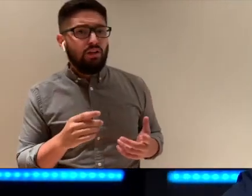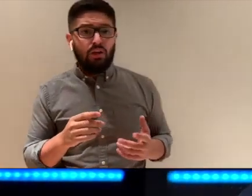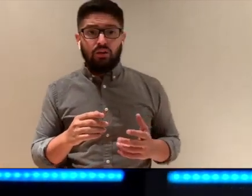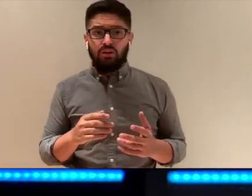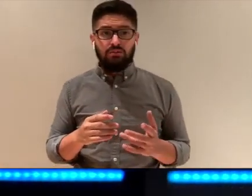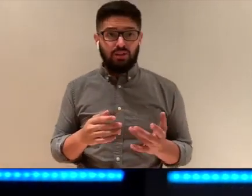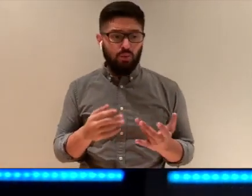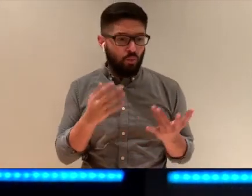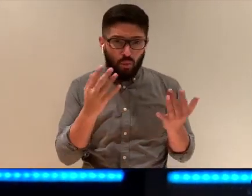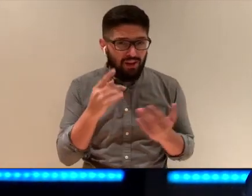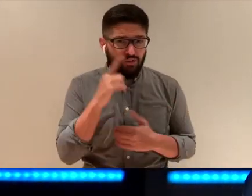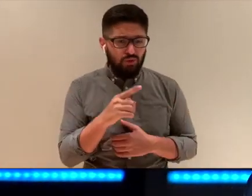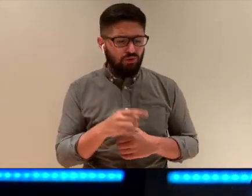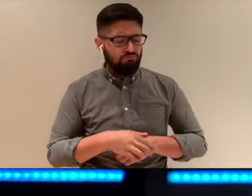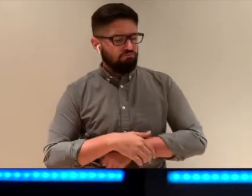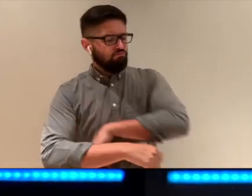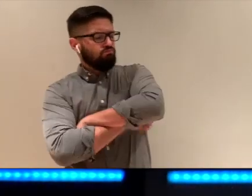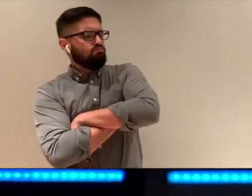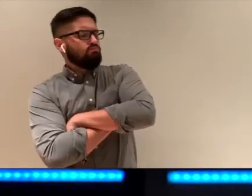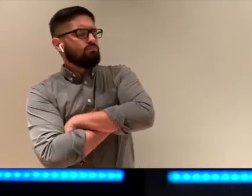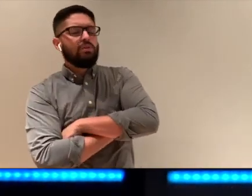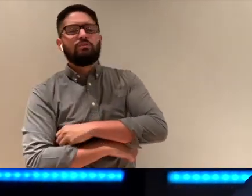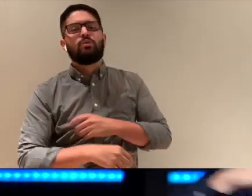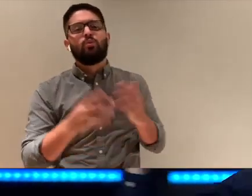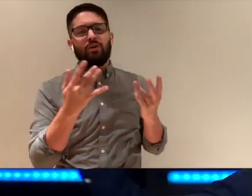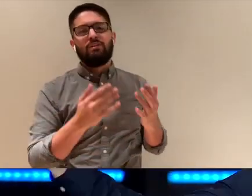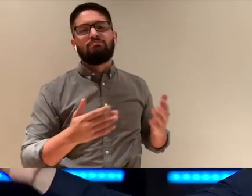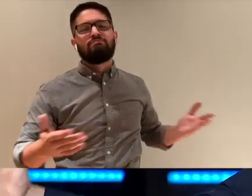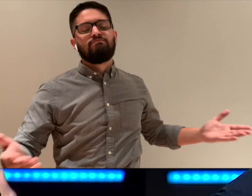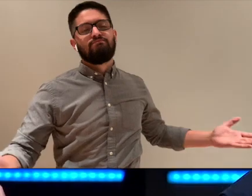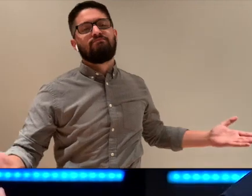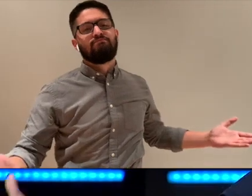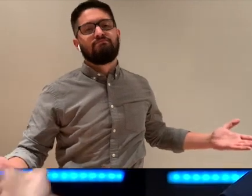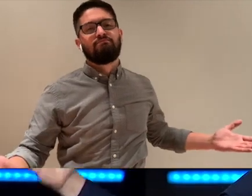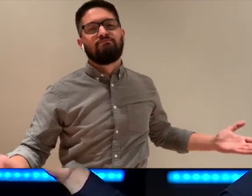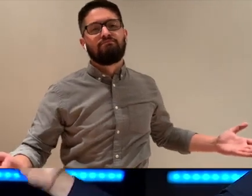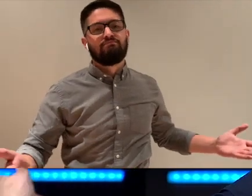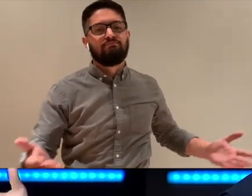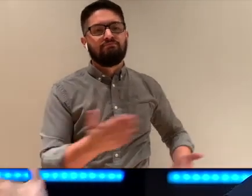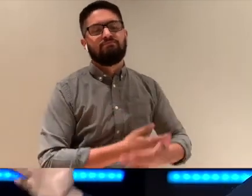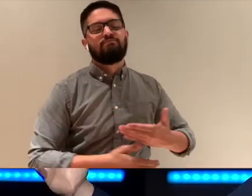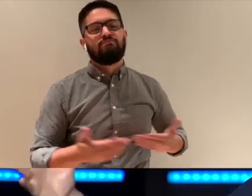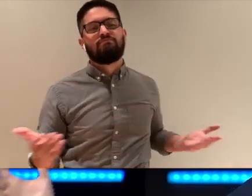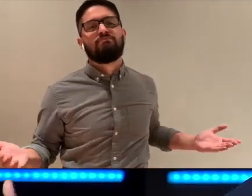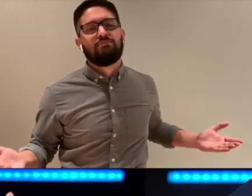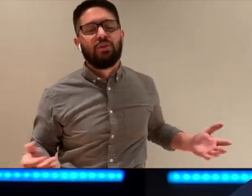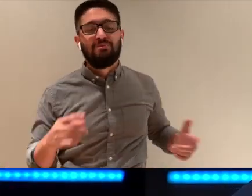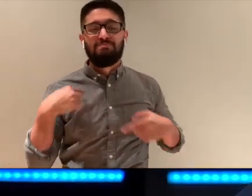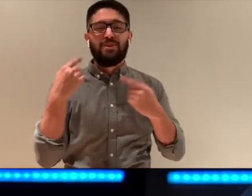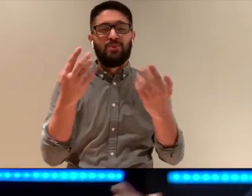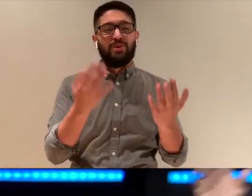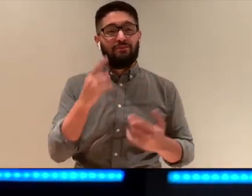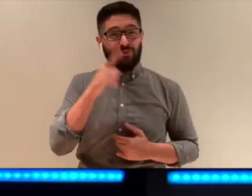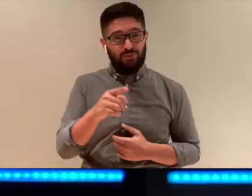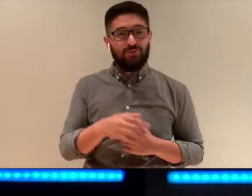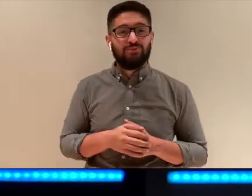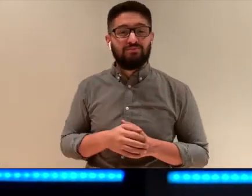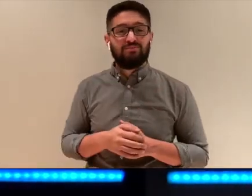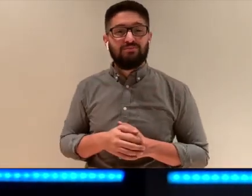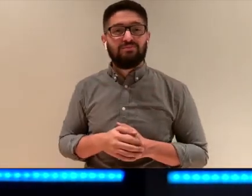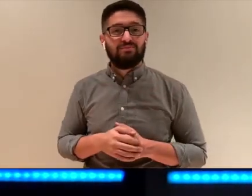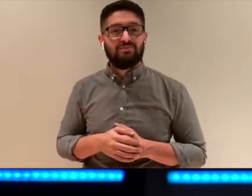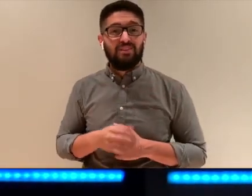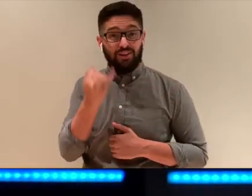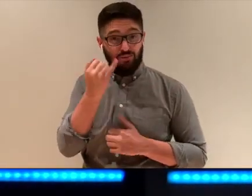always tell people, you know, he's not waiting for you like this, with judgmental arms, he's open, waiting for you like this, right? With open arms, he's been waiting for you. And so right